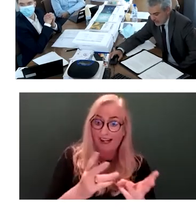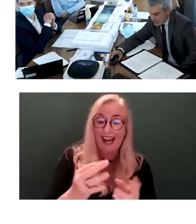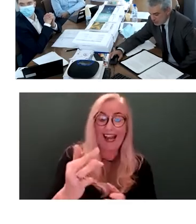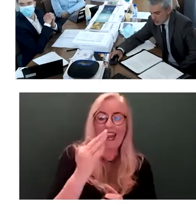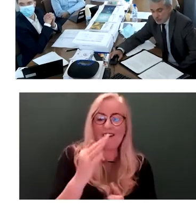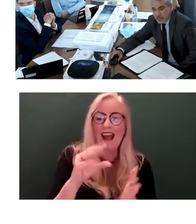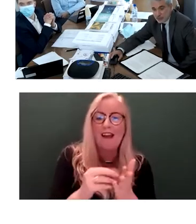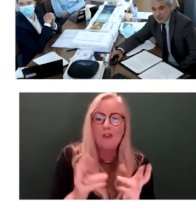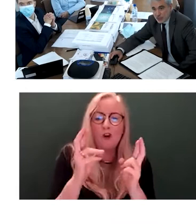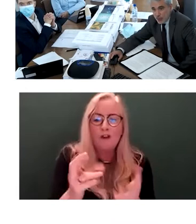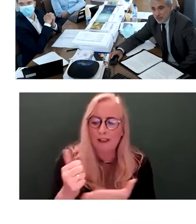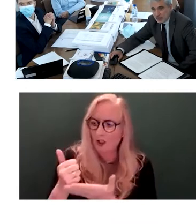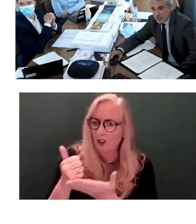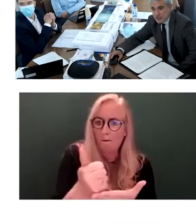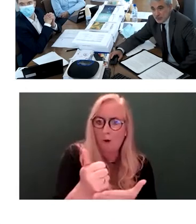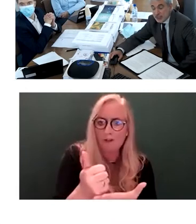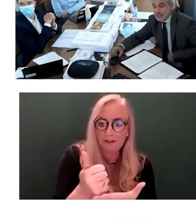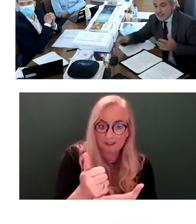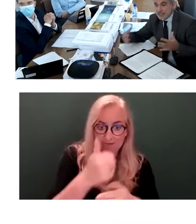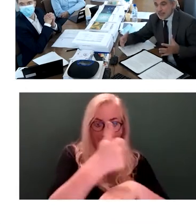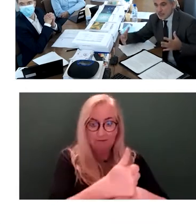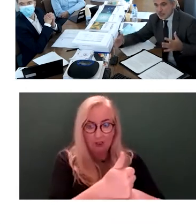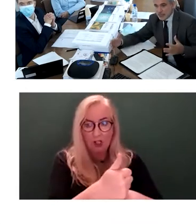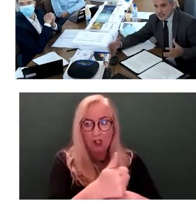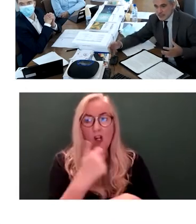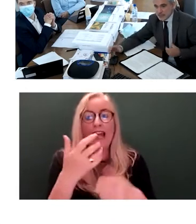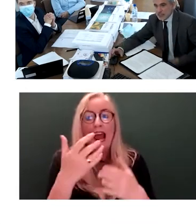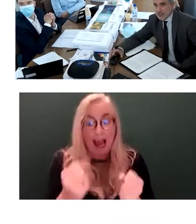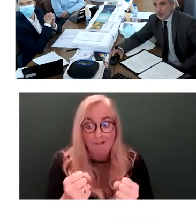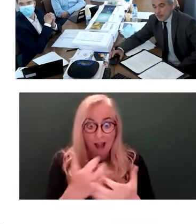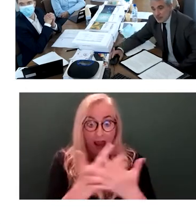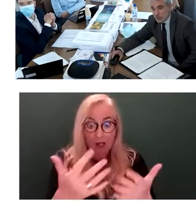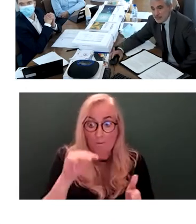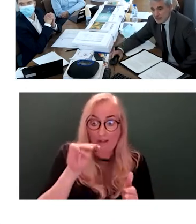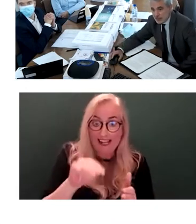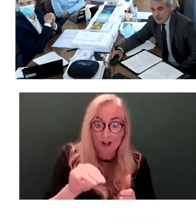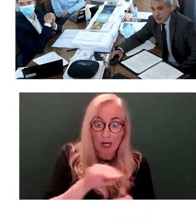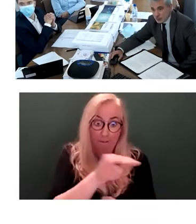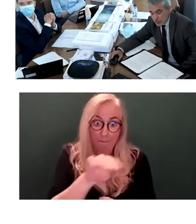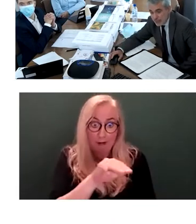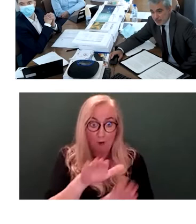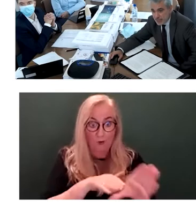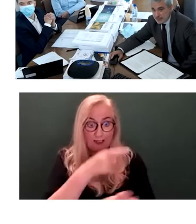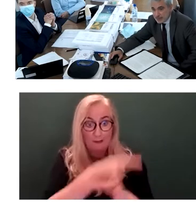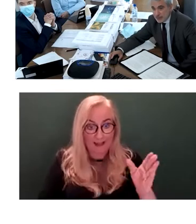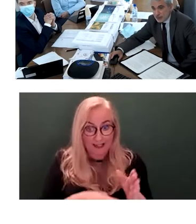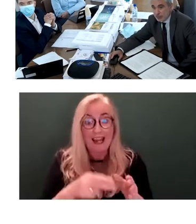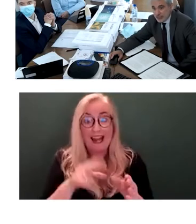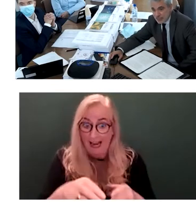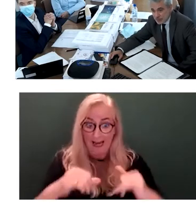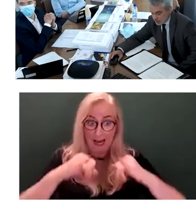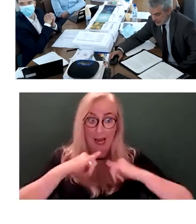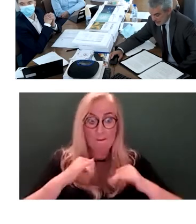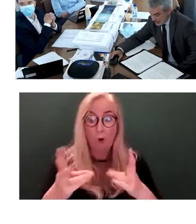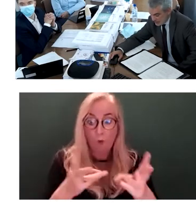incentives and support measures were in place. So there is an untapped potential of people with disability with working capacity to